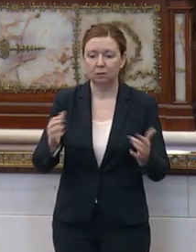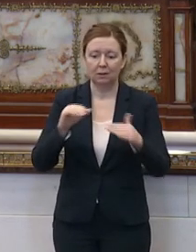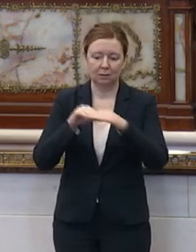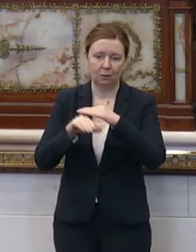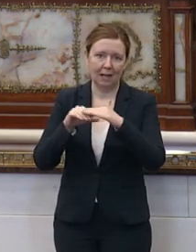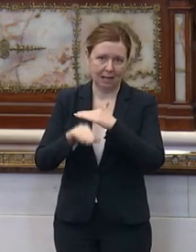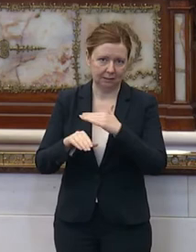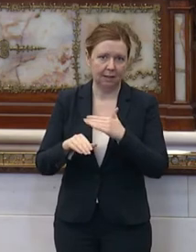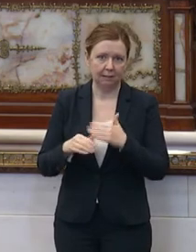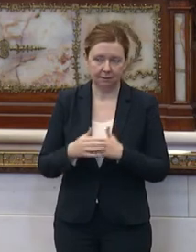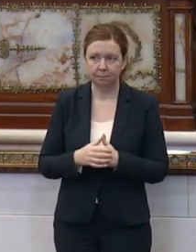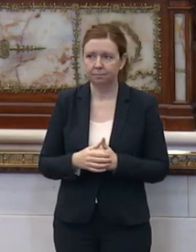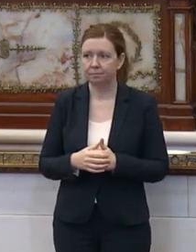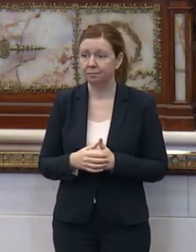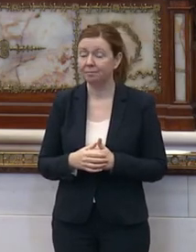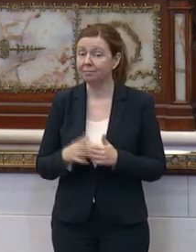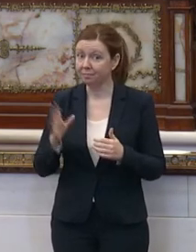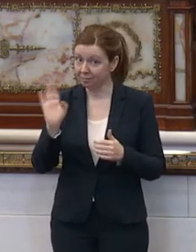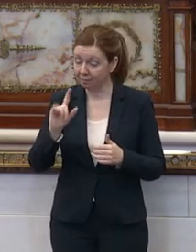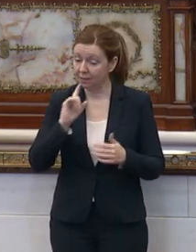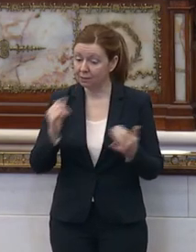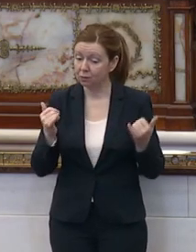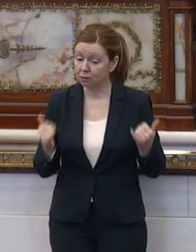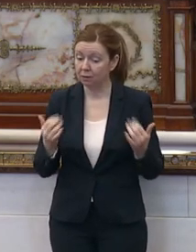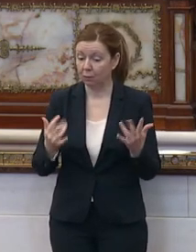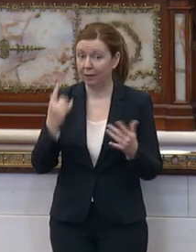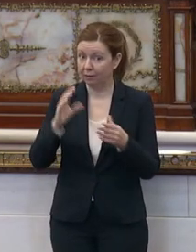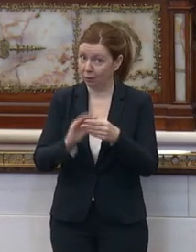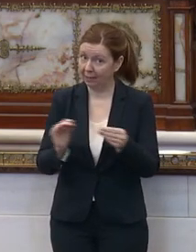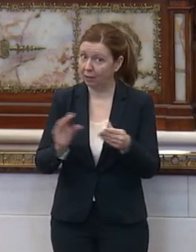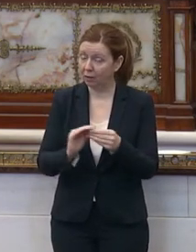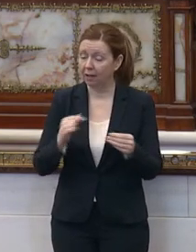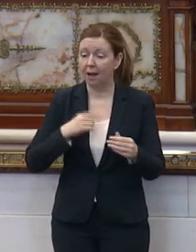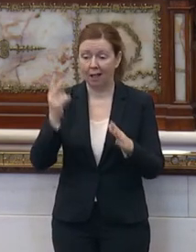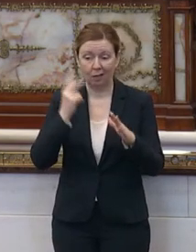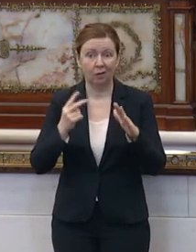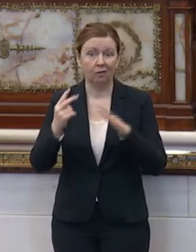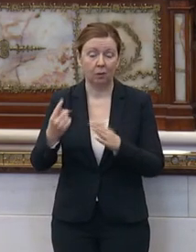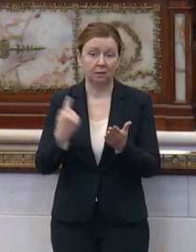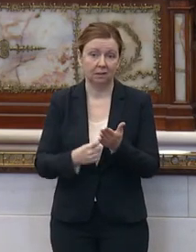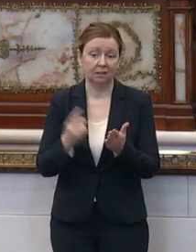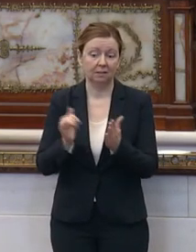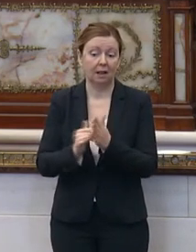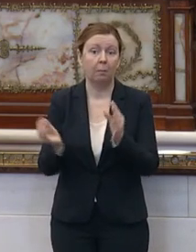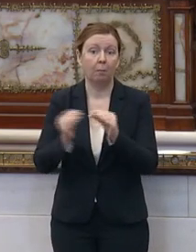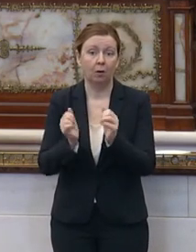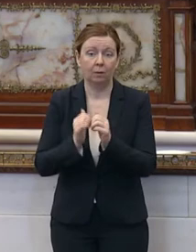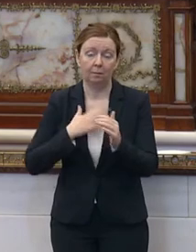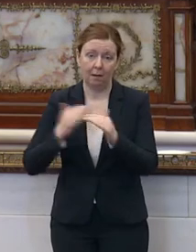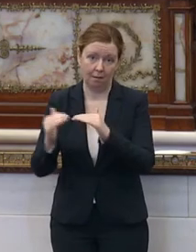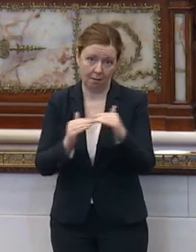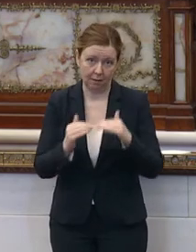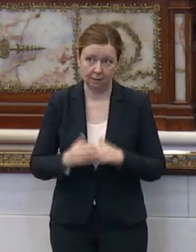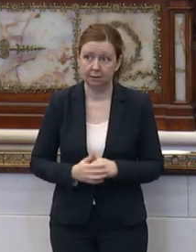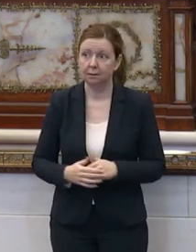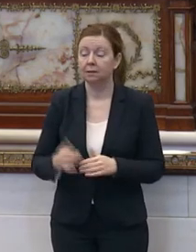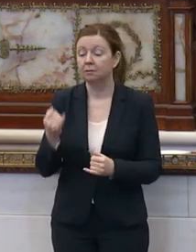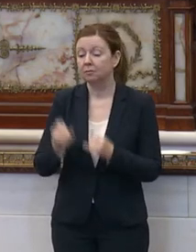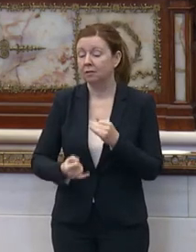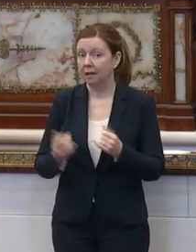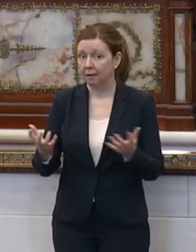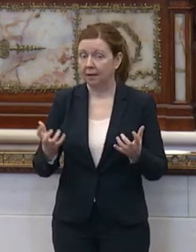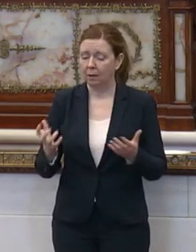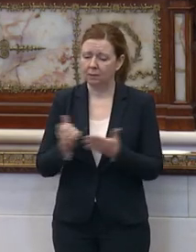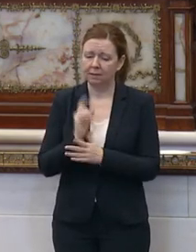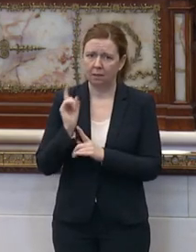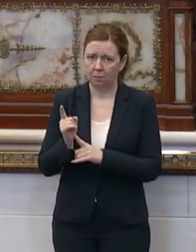access density bonuses. This bill is currently awaiting a hearing, and I look forward to discussing it further with my colleagues. Finally, I